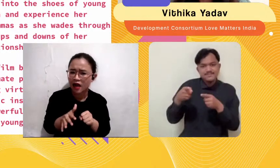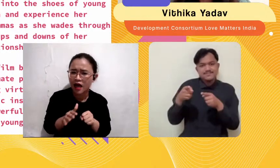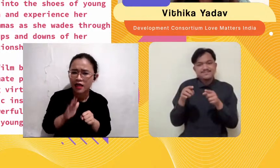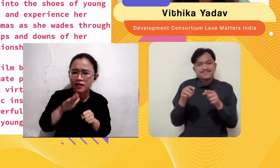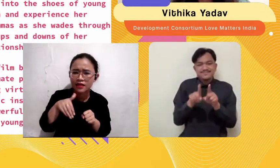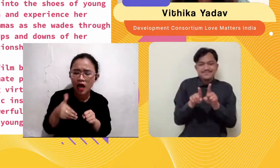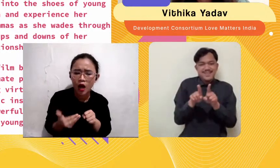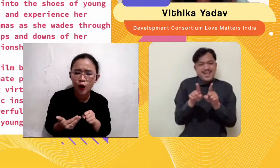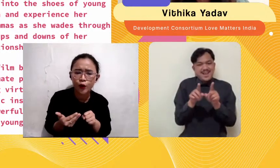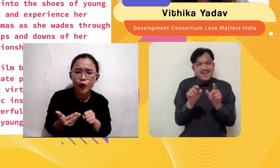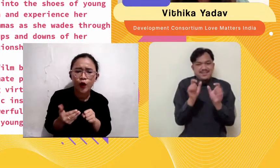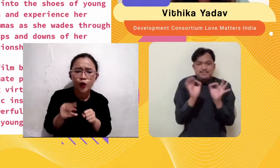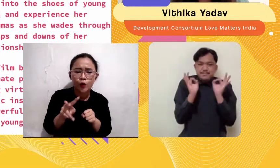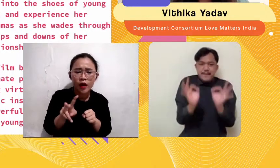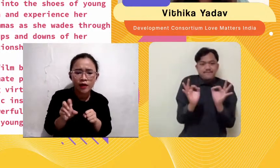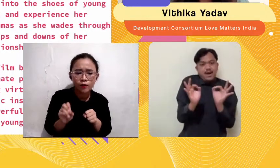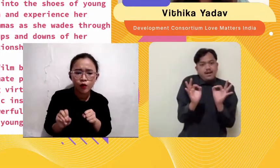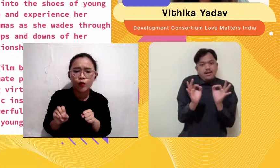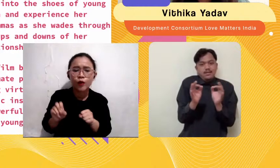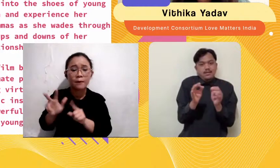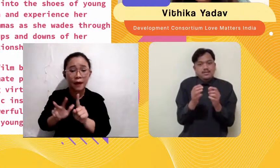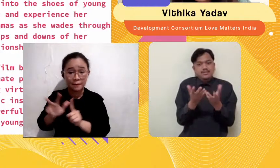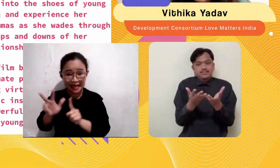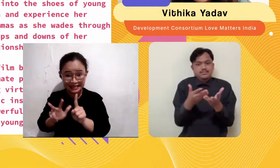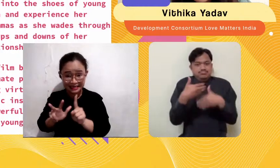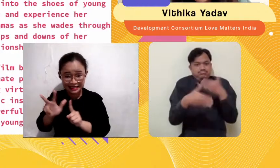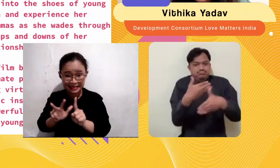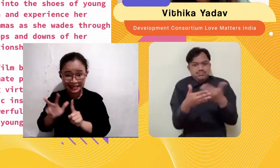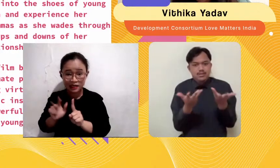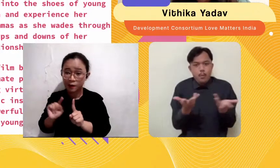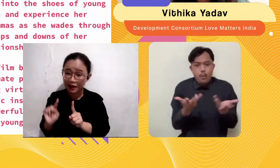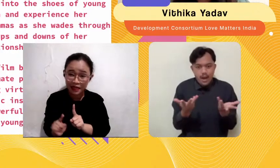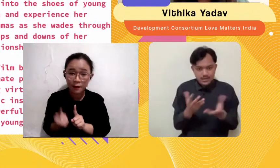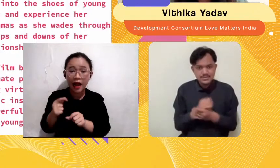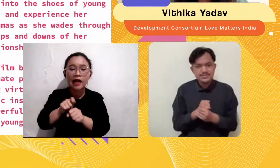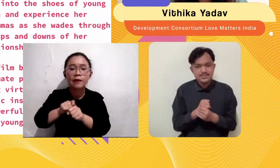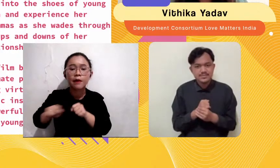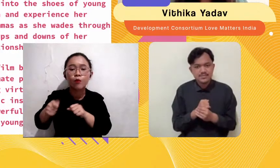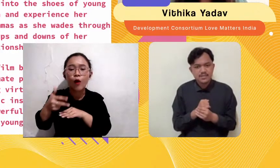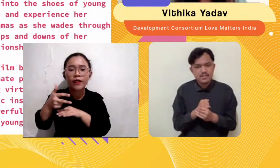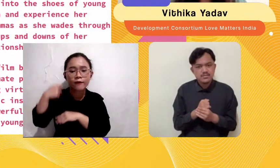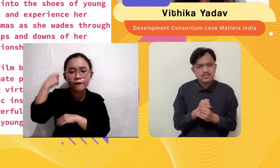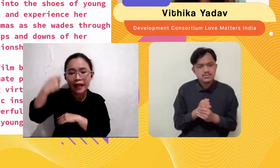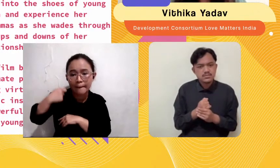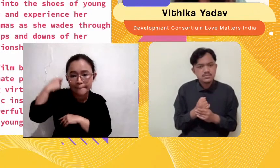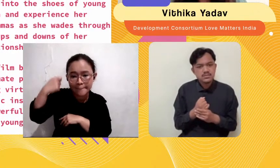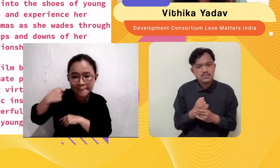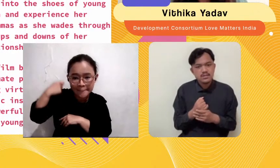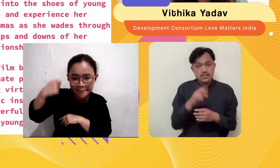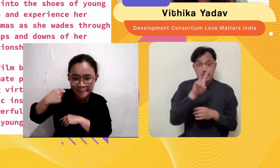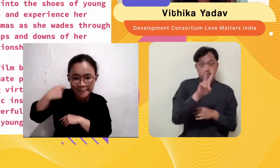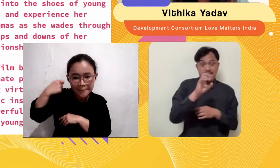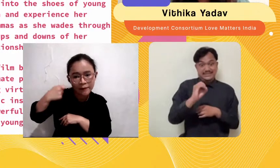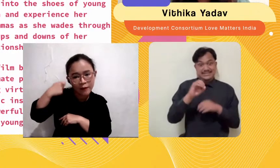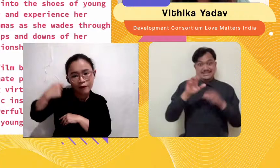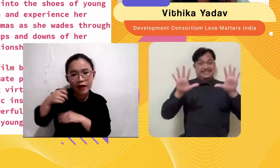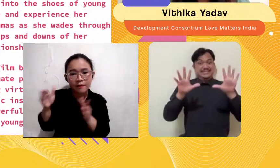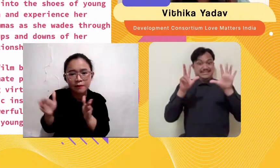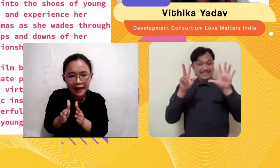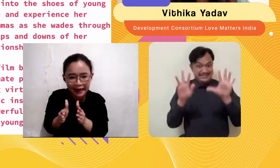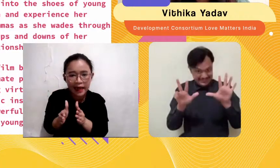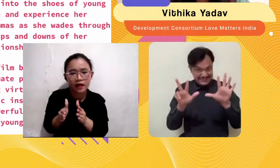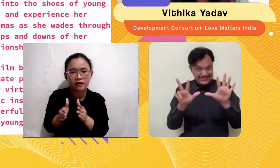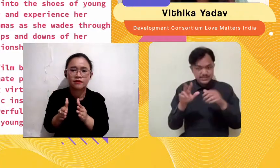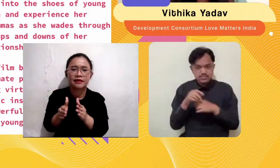to produce India's first virtual reality film on intimate partner violence, which was called Kya Yahi Pyar Hai. And it's